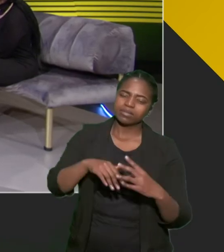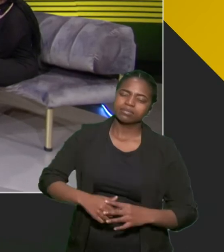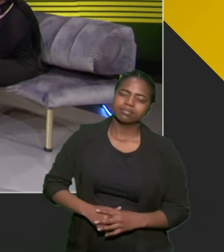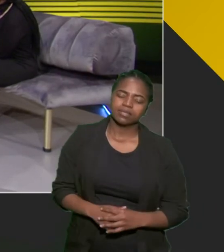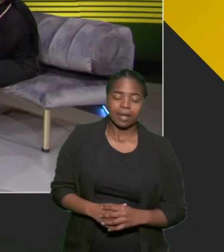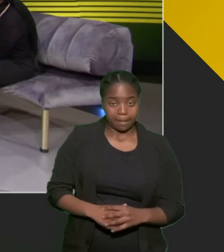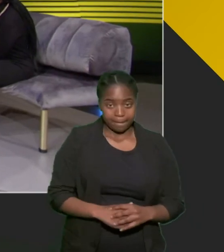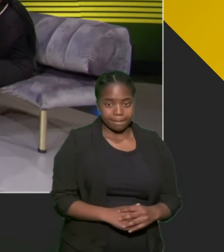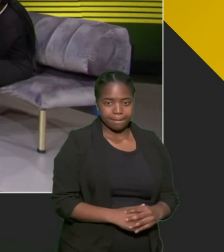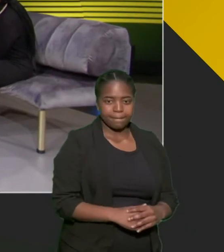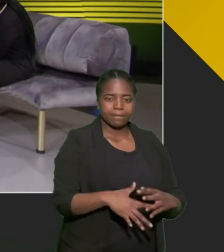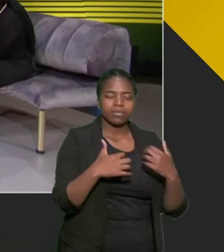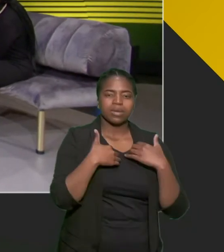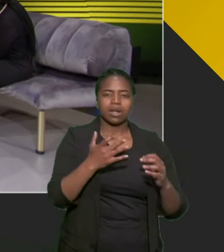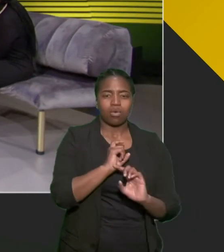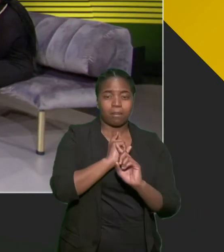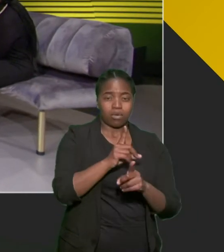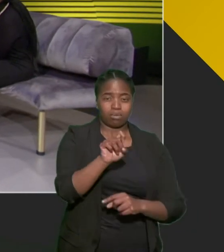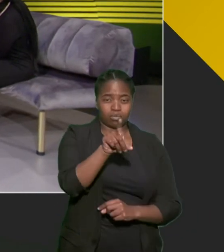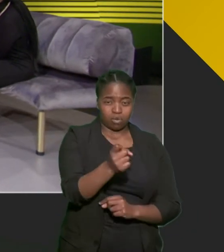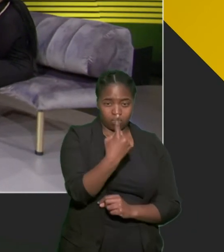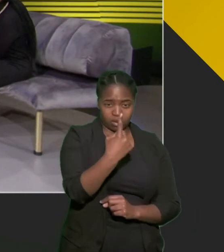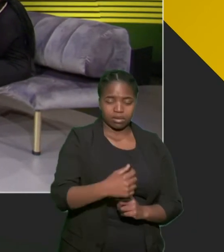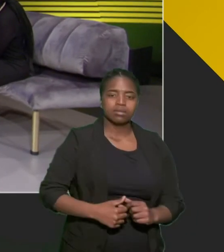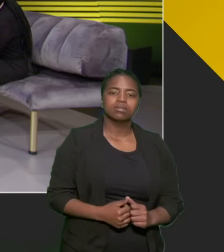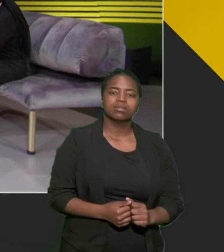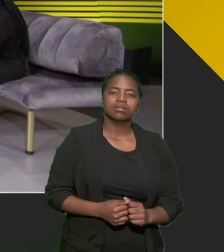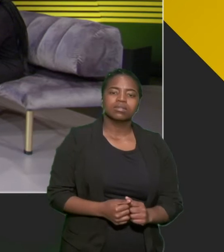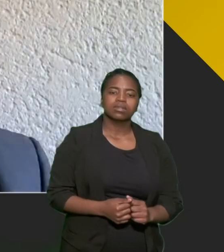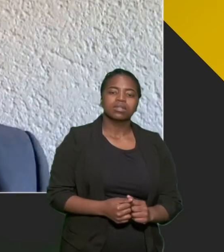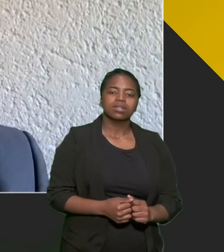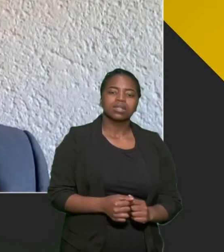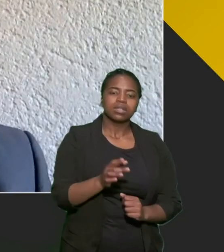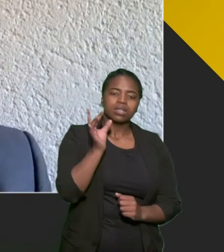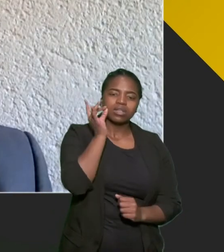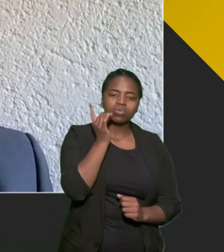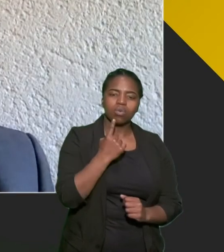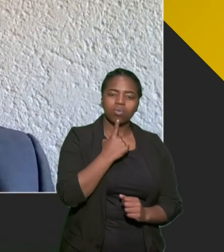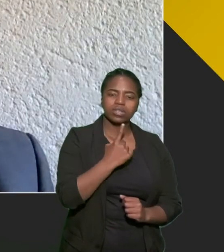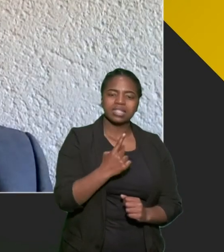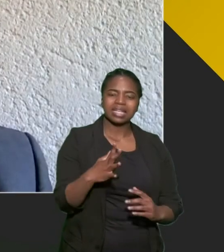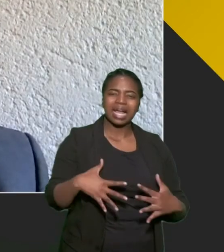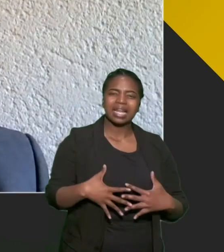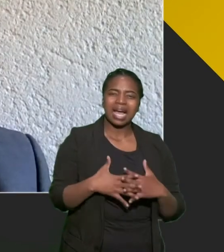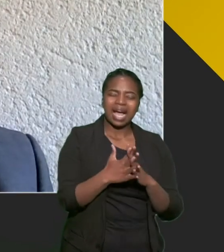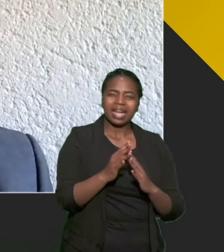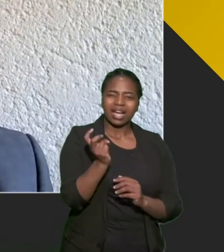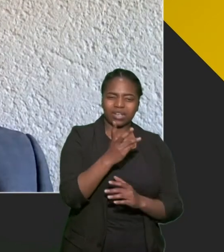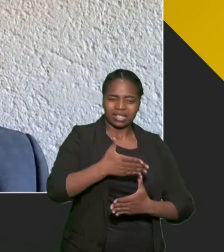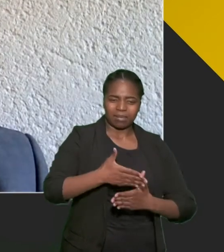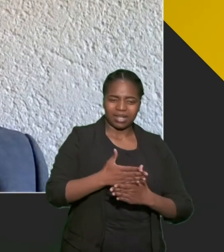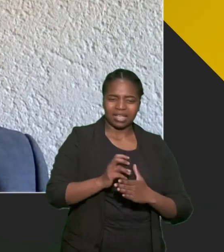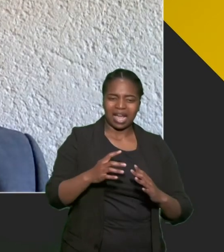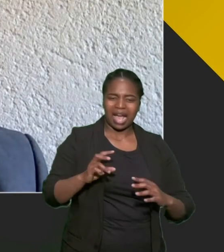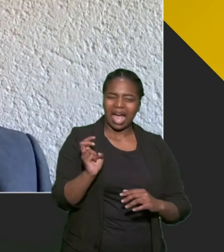Yeah, so itinqale ngiphendula umbuzo wakho lo oqala. Mhm. Ubuza ukuthi singahlangana kanjani as ama